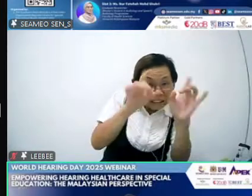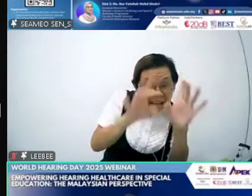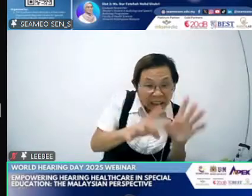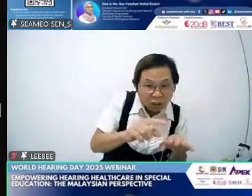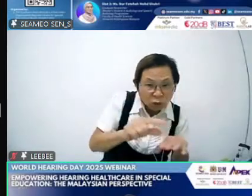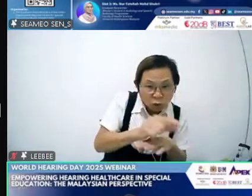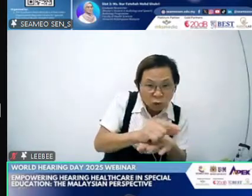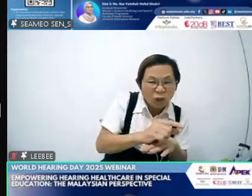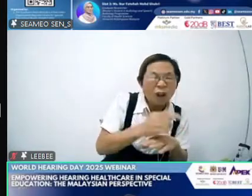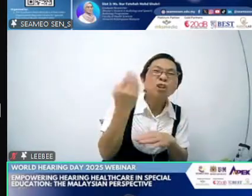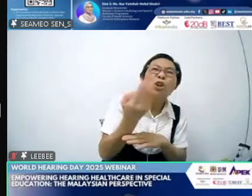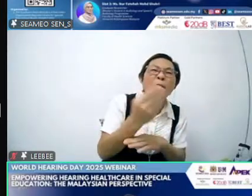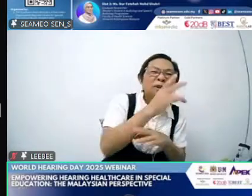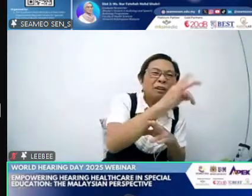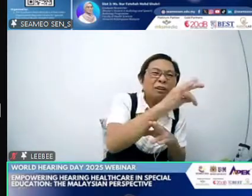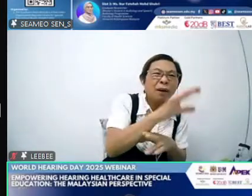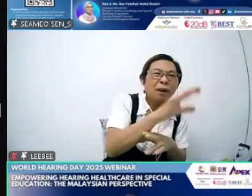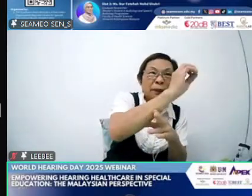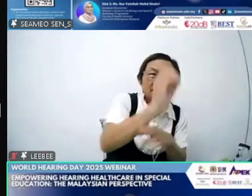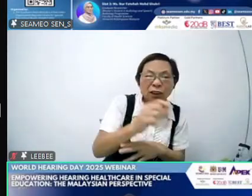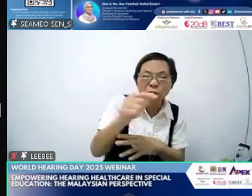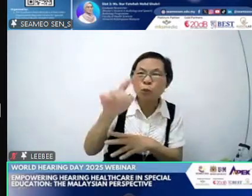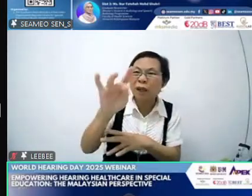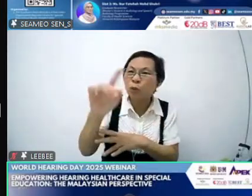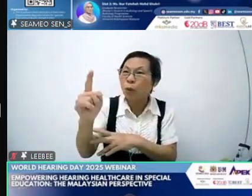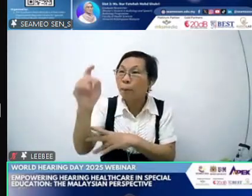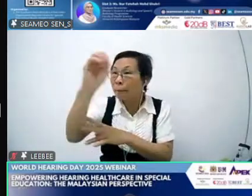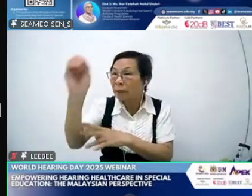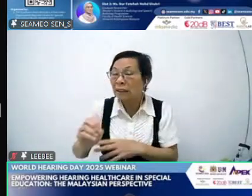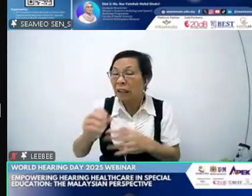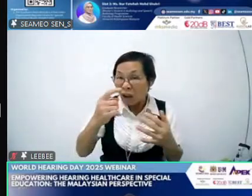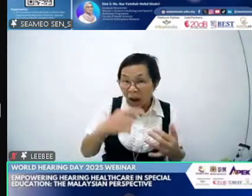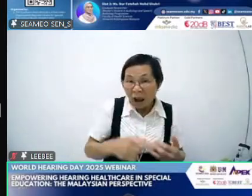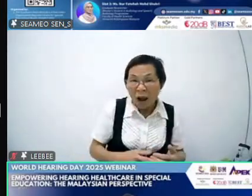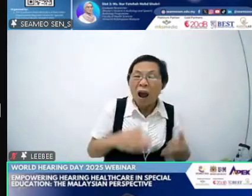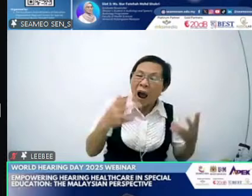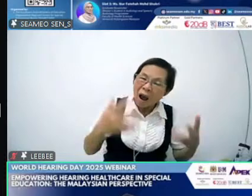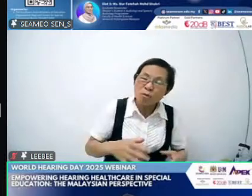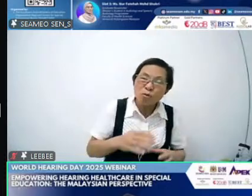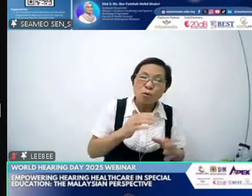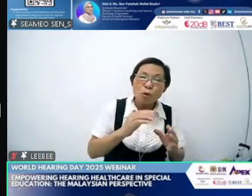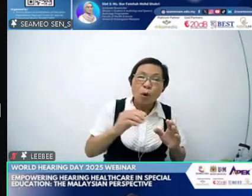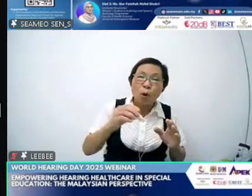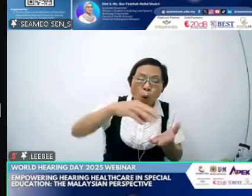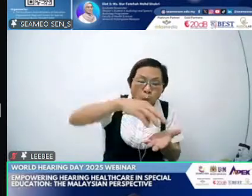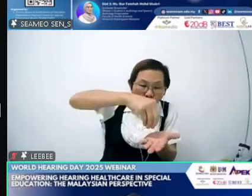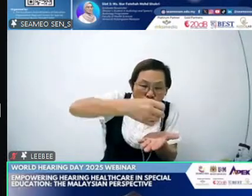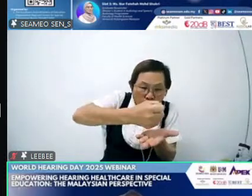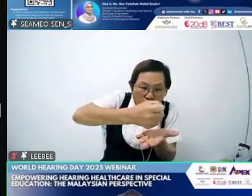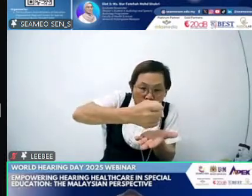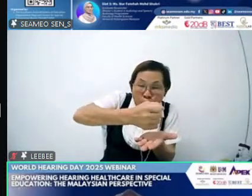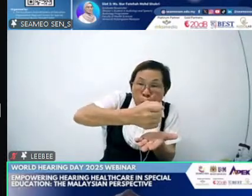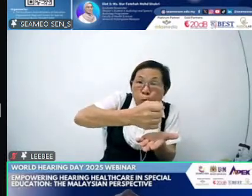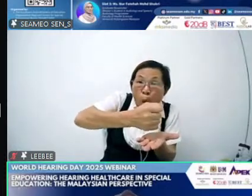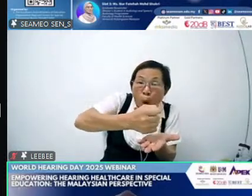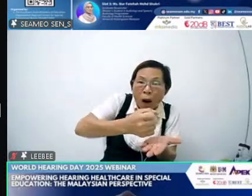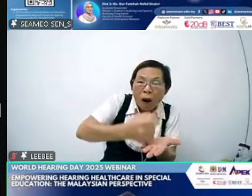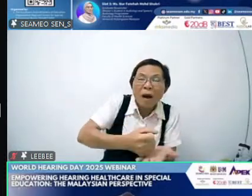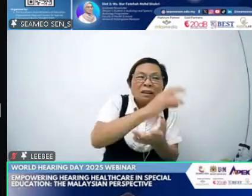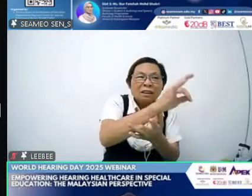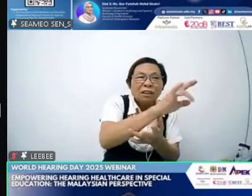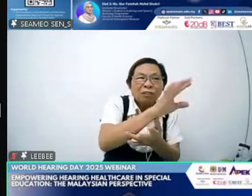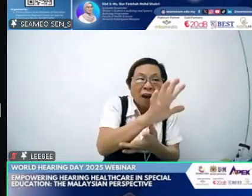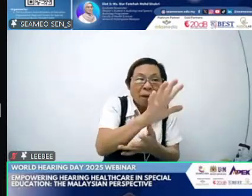from 75% to 81%, and for air blower, the use went up from